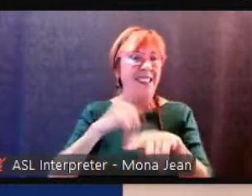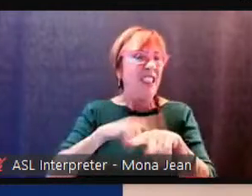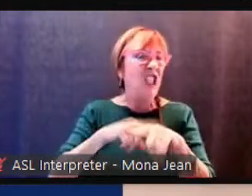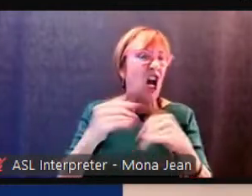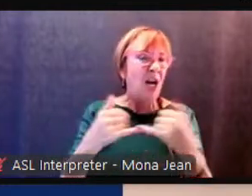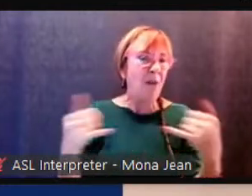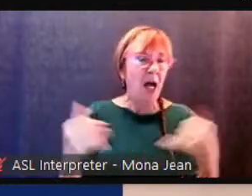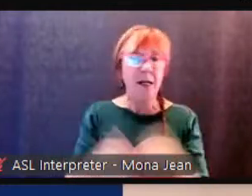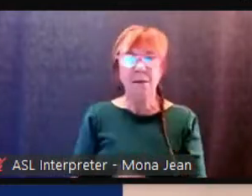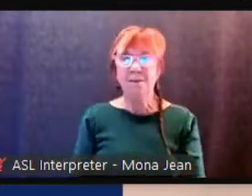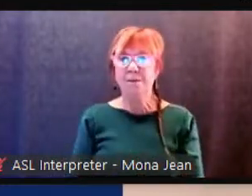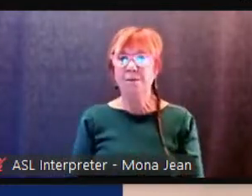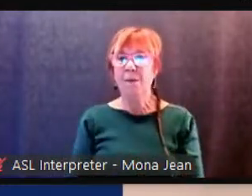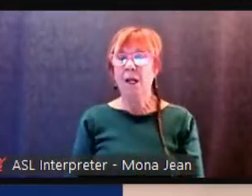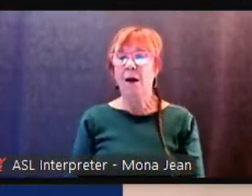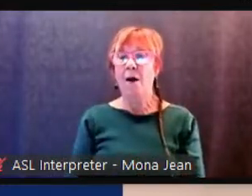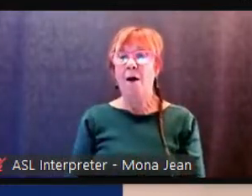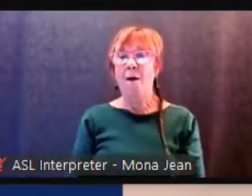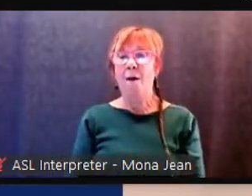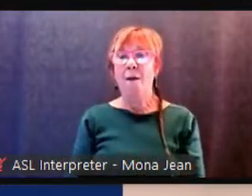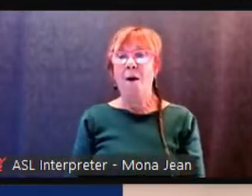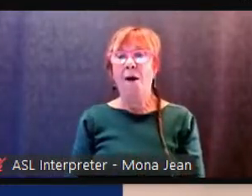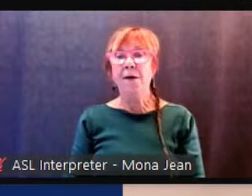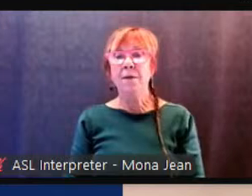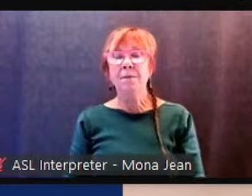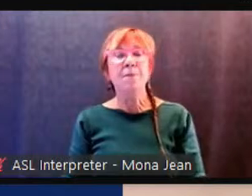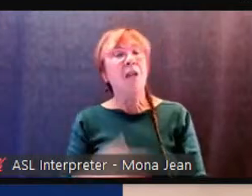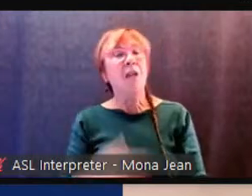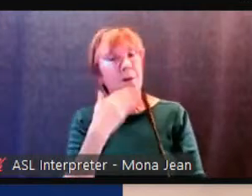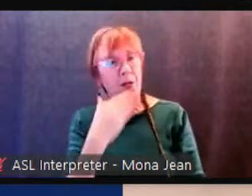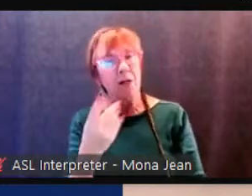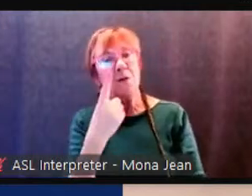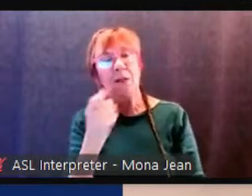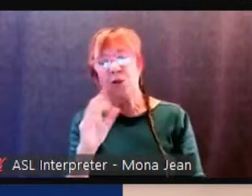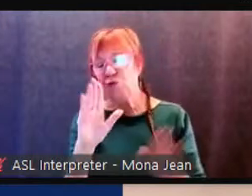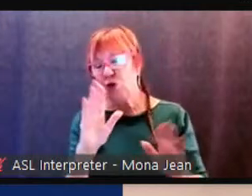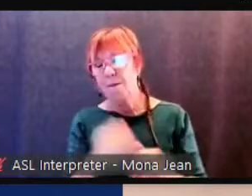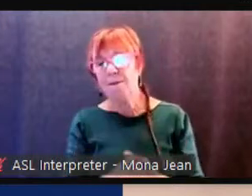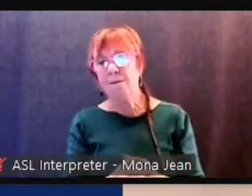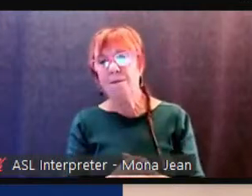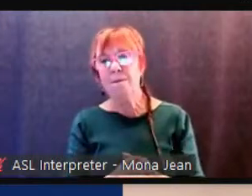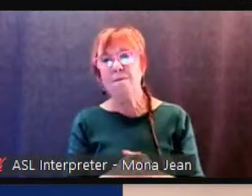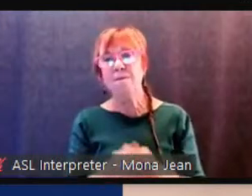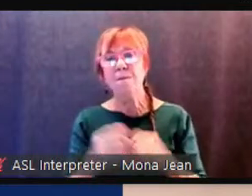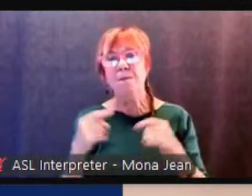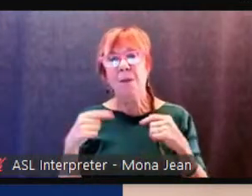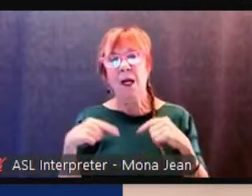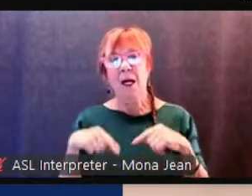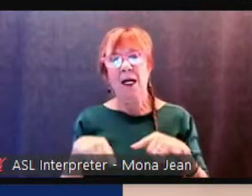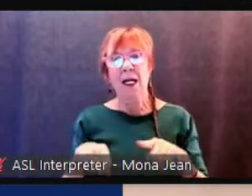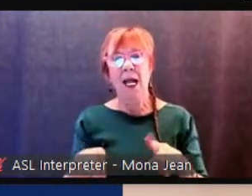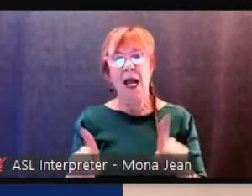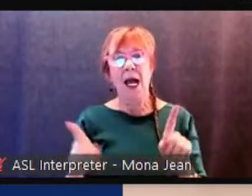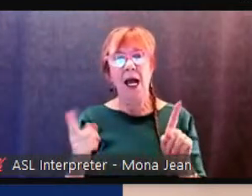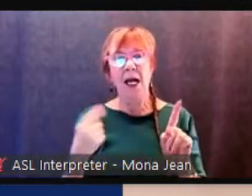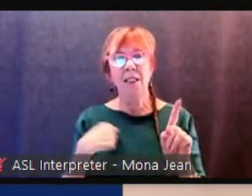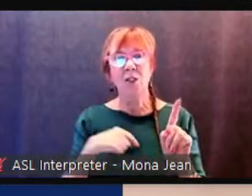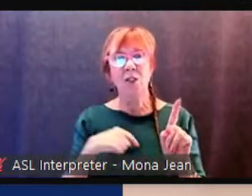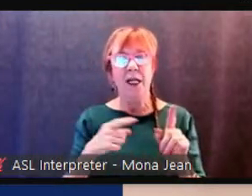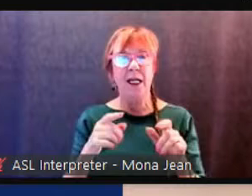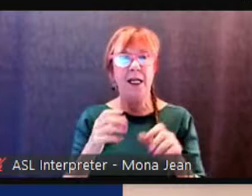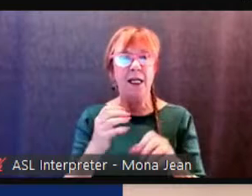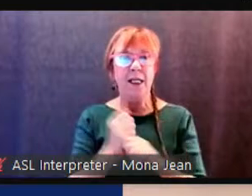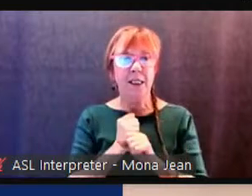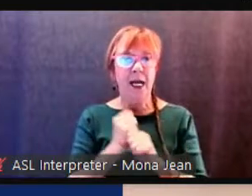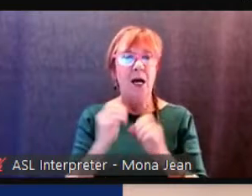So that's a great question. And I think, as we continue to receive more rights